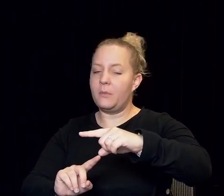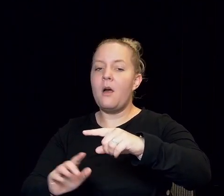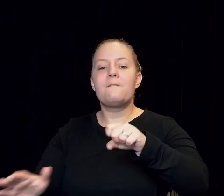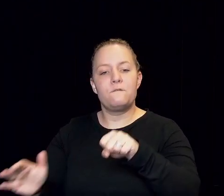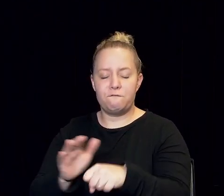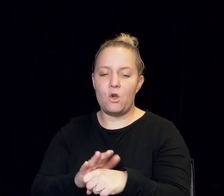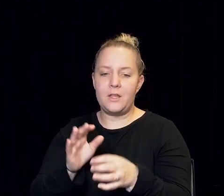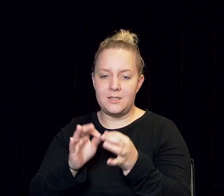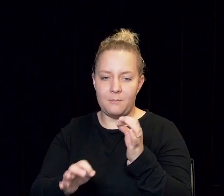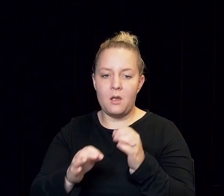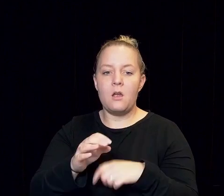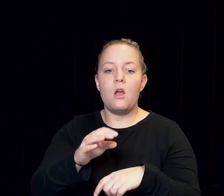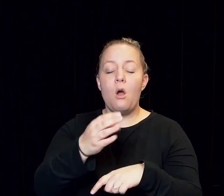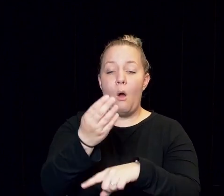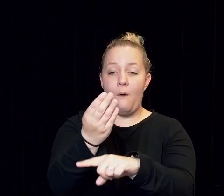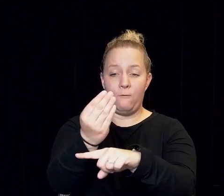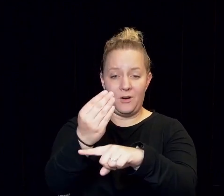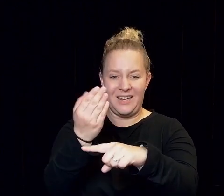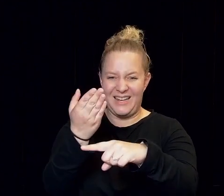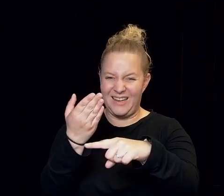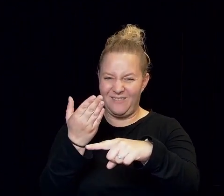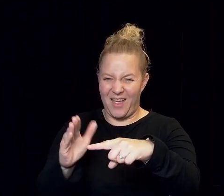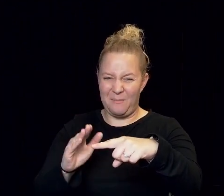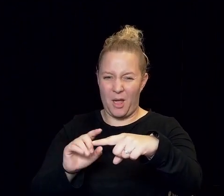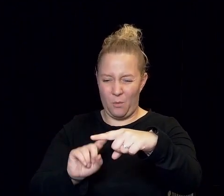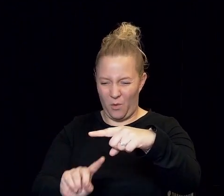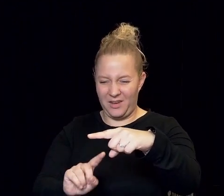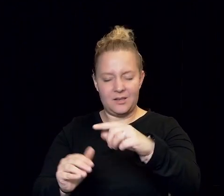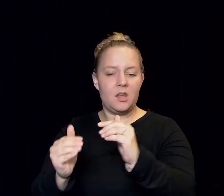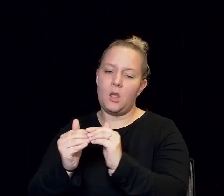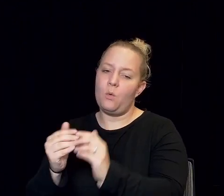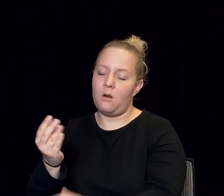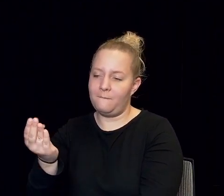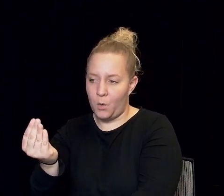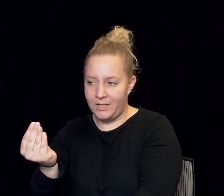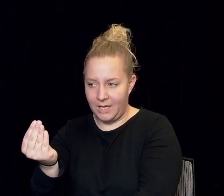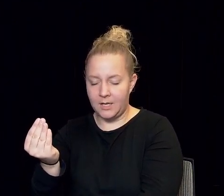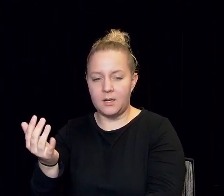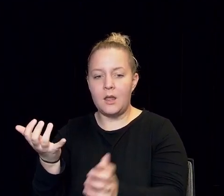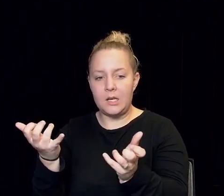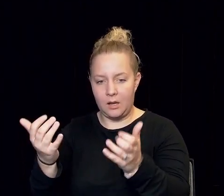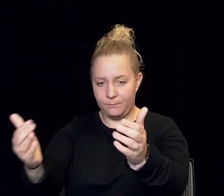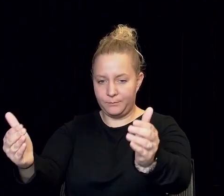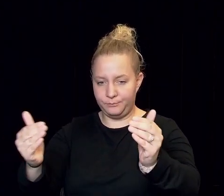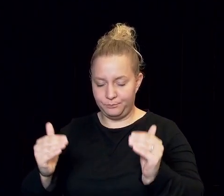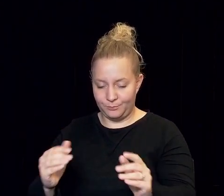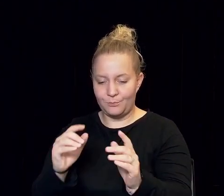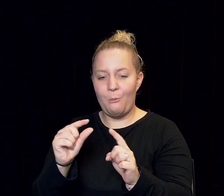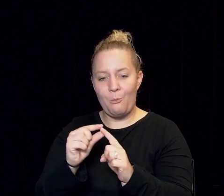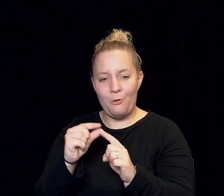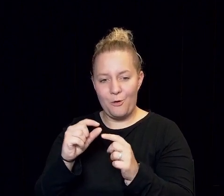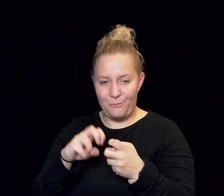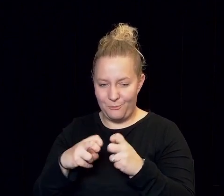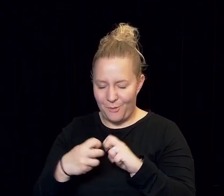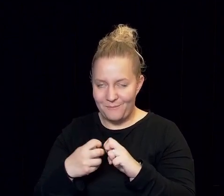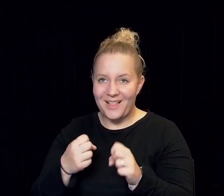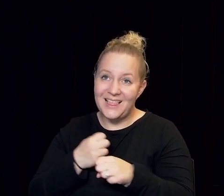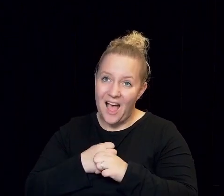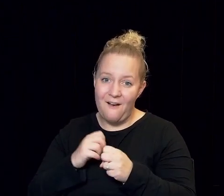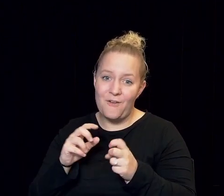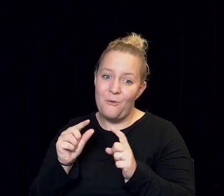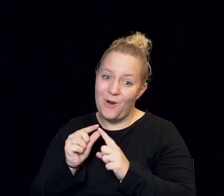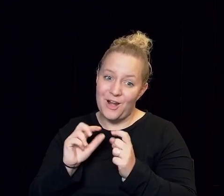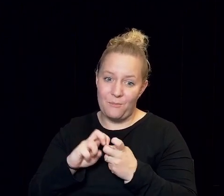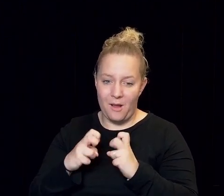it because 14 divided by 1 is just 14. All righty, let's look down at our word problem. Love us some word